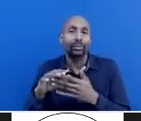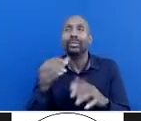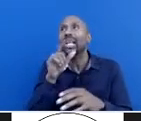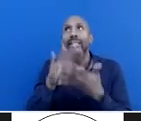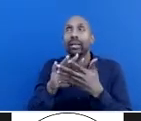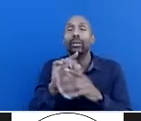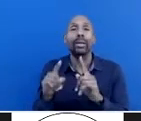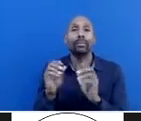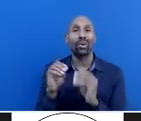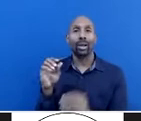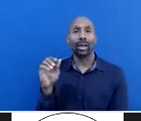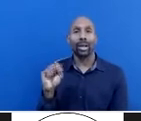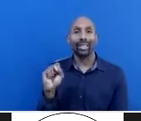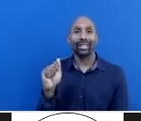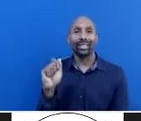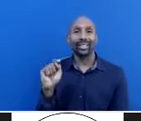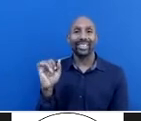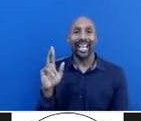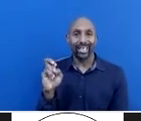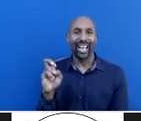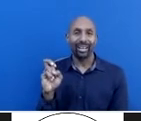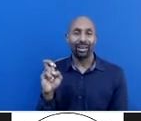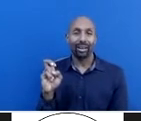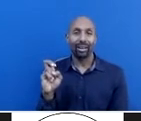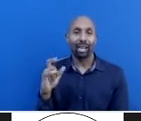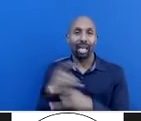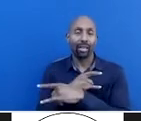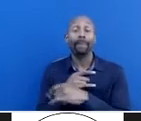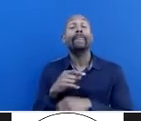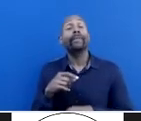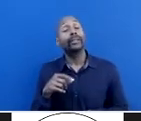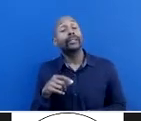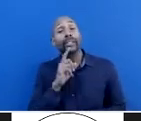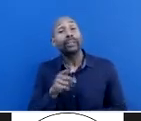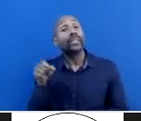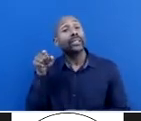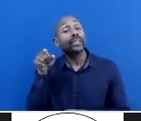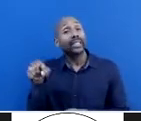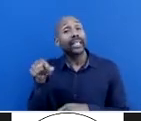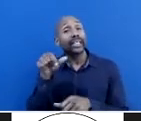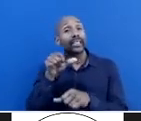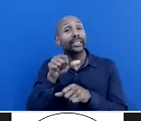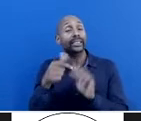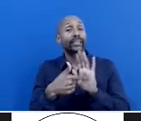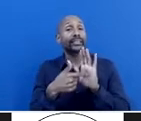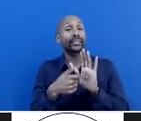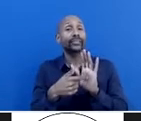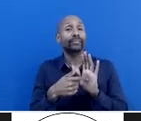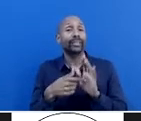It is about Blackness. It is about the blues. It is about the struggle, but this is a hip hop